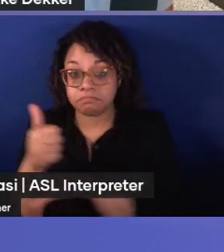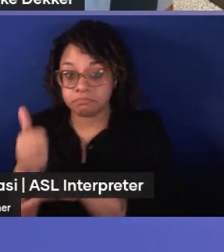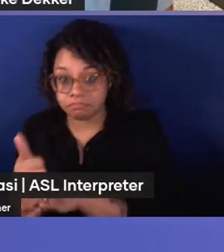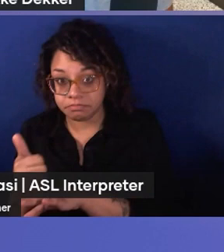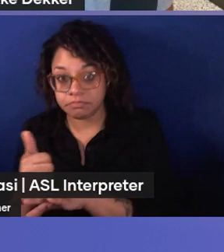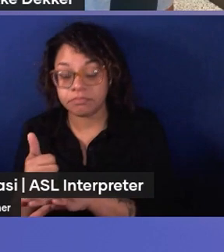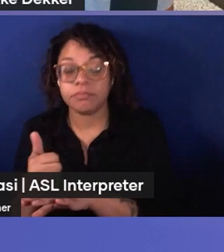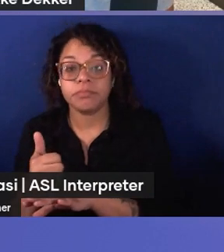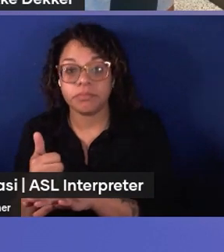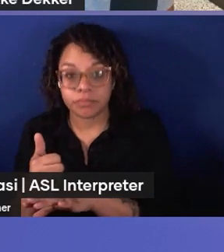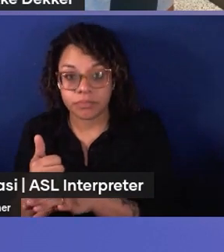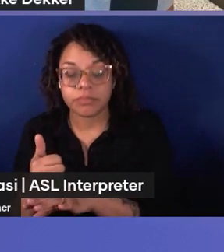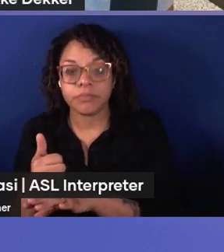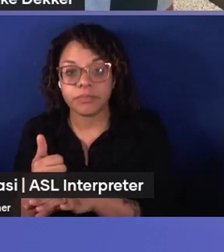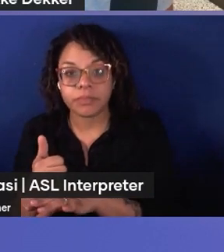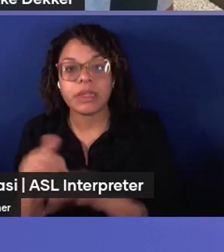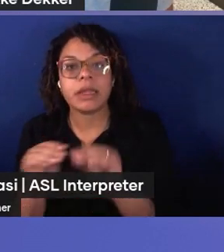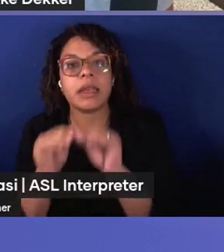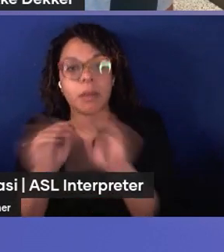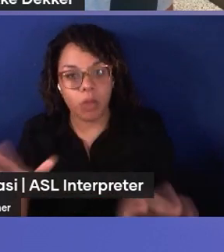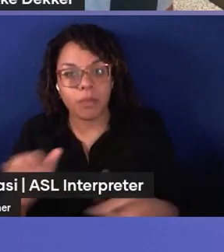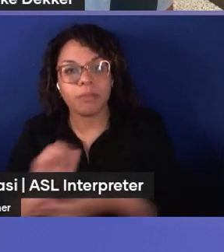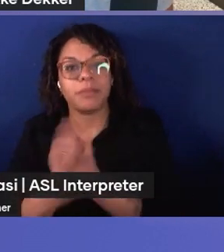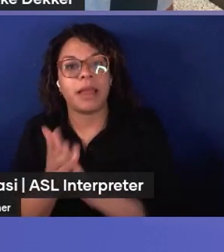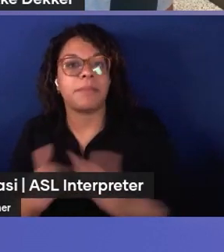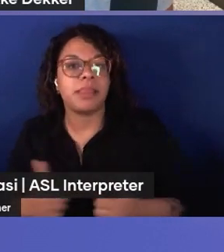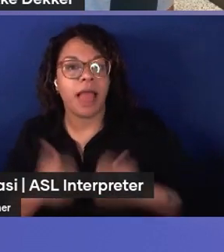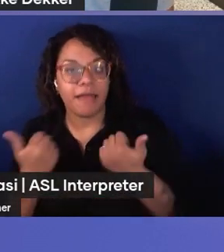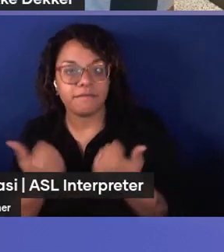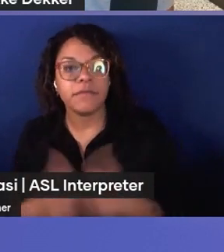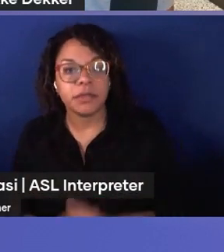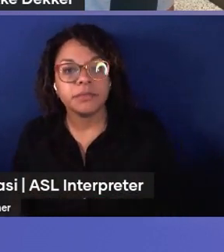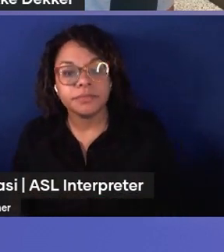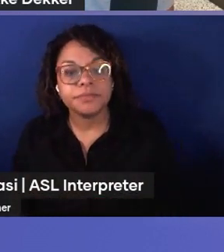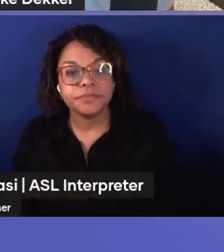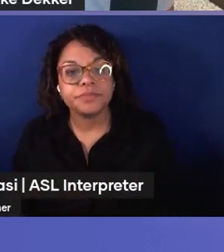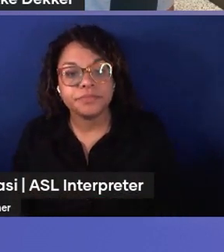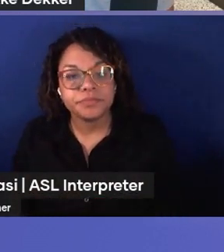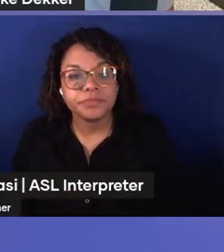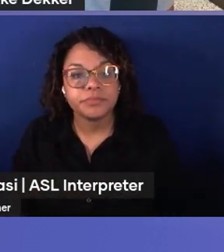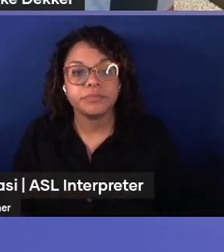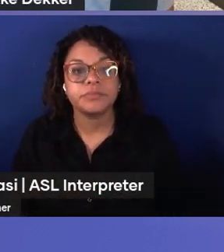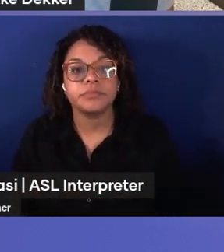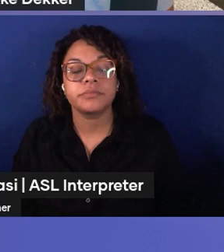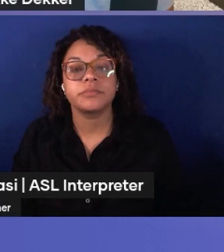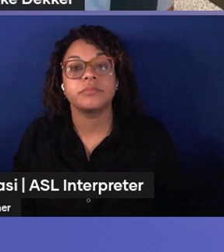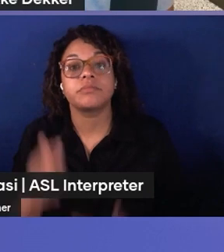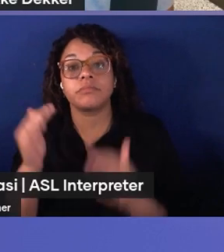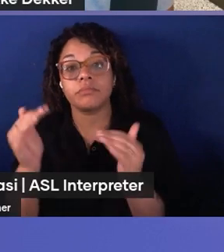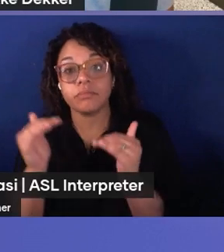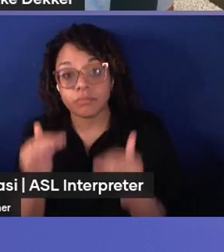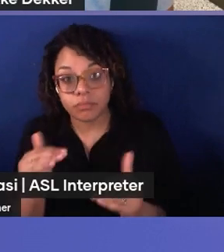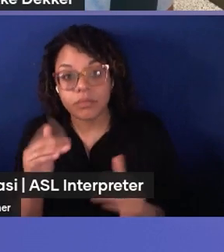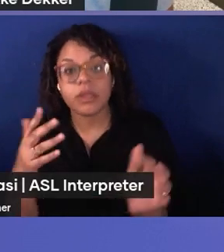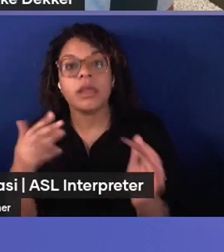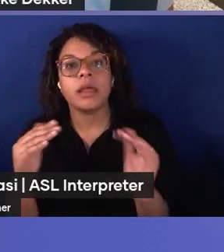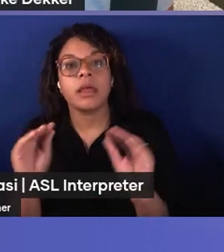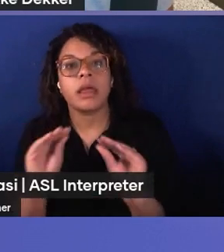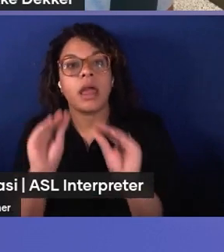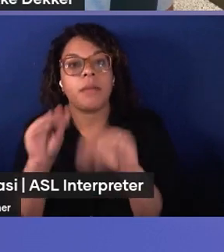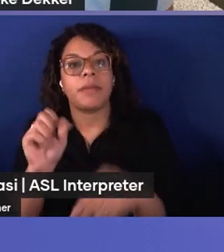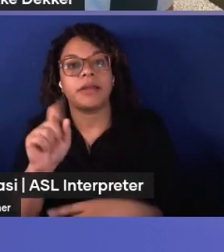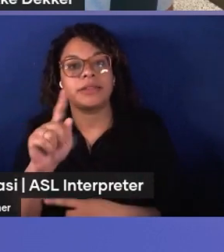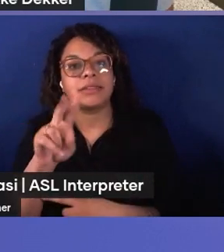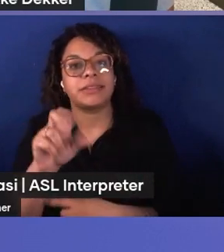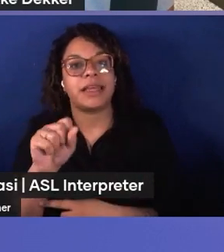app deployment is live. The next step would be to implement the status function using the